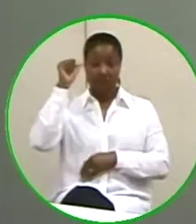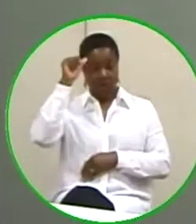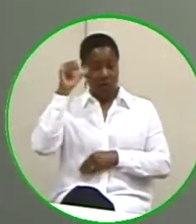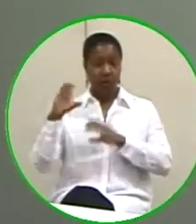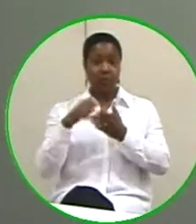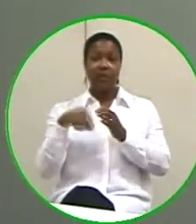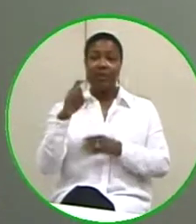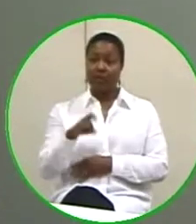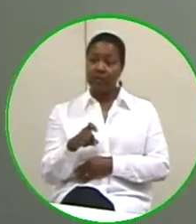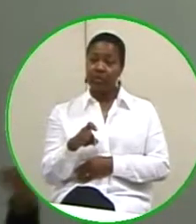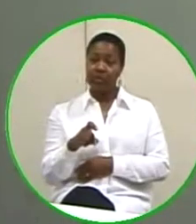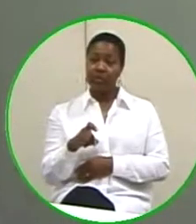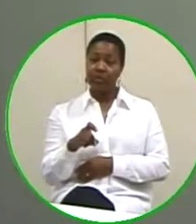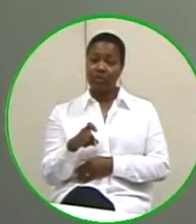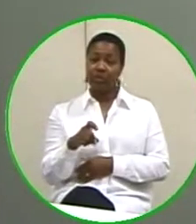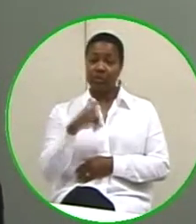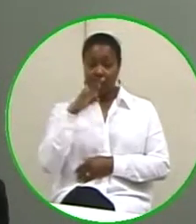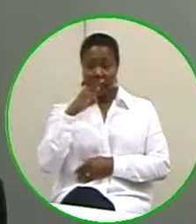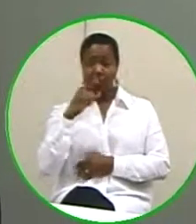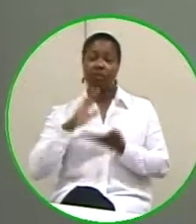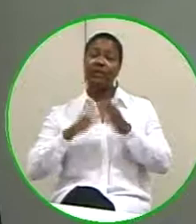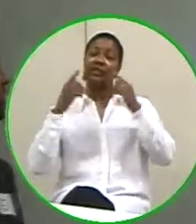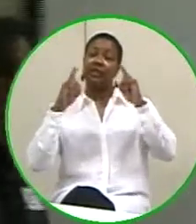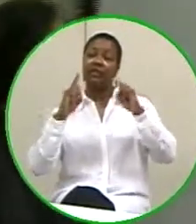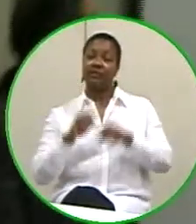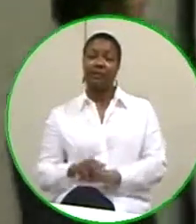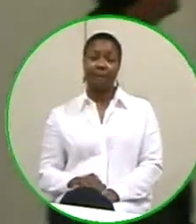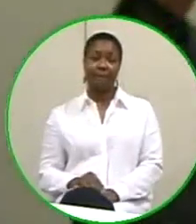to do so the kids will be successful.